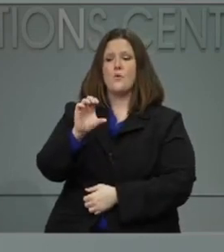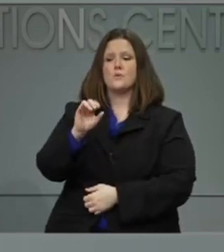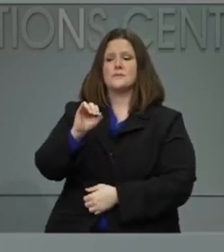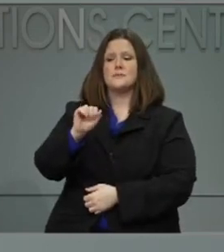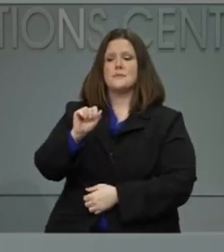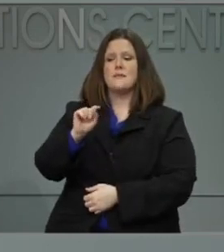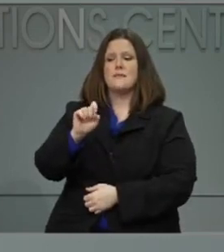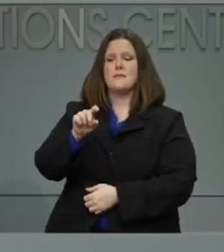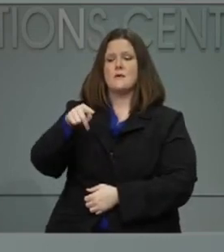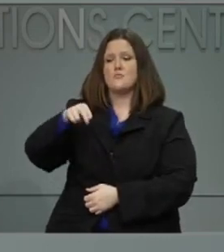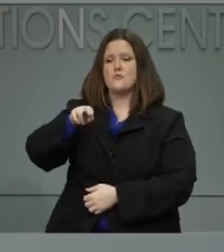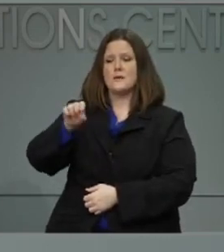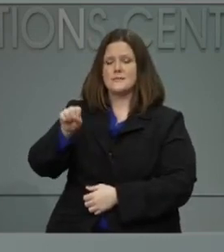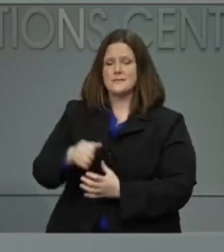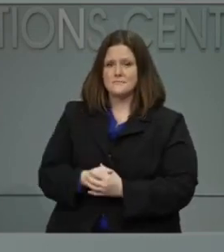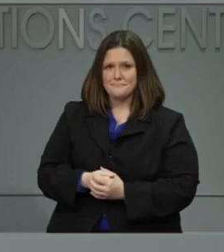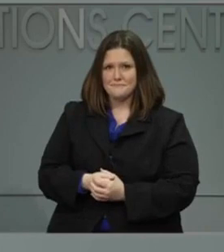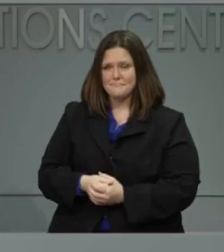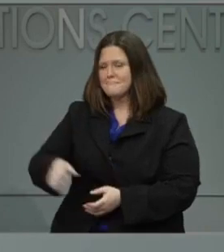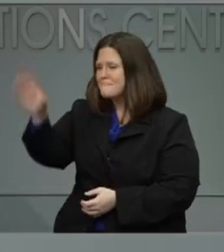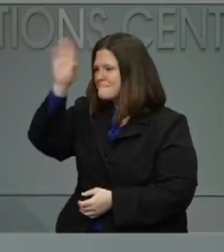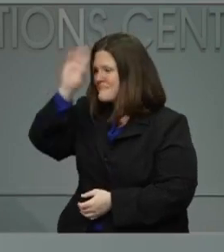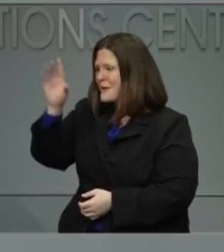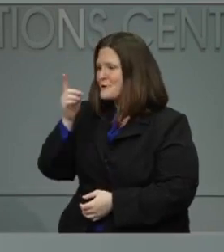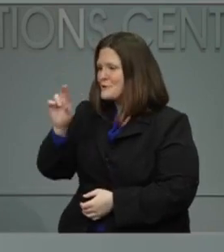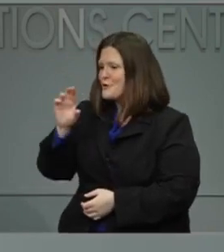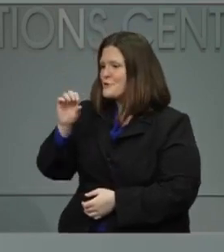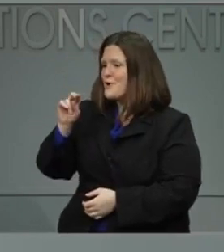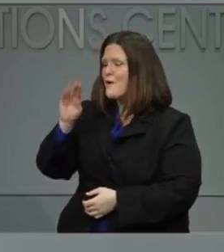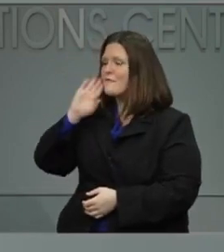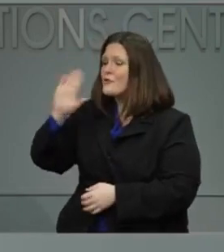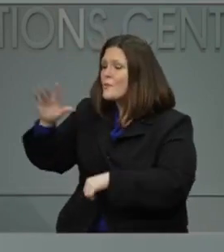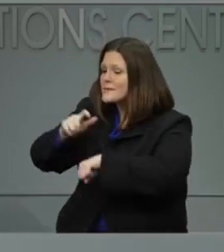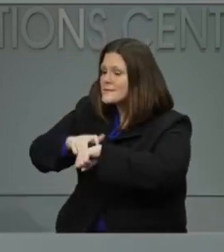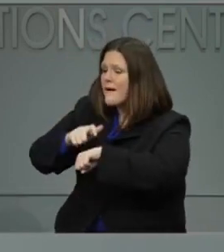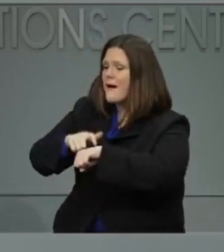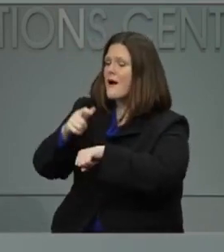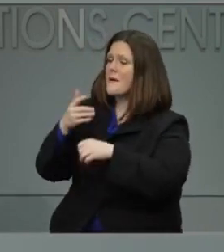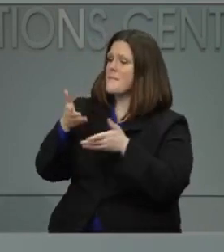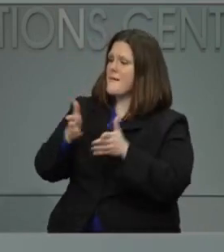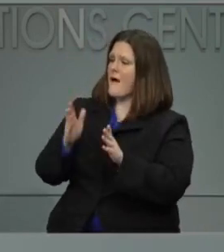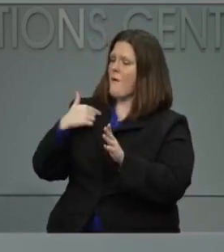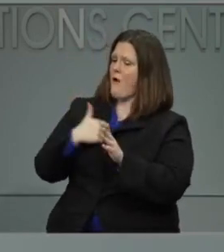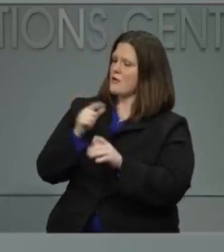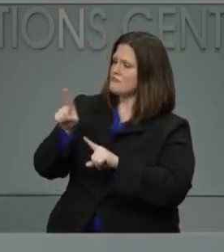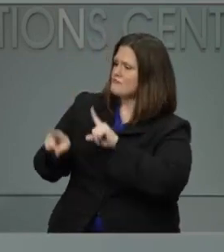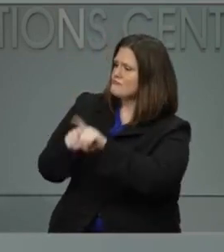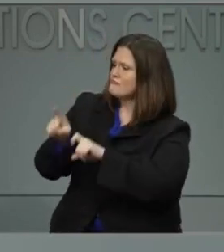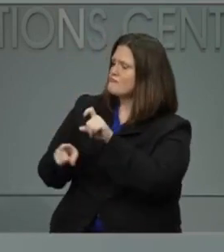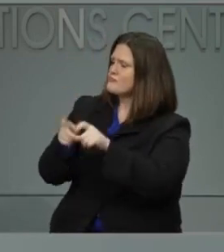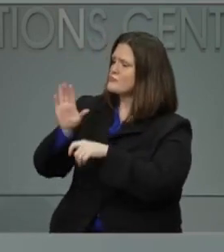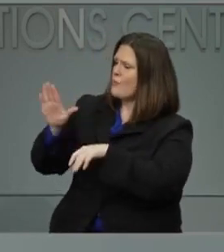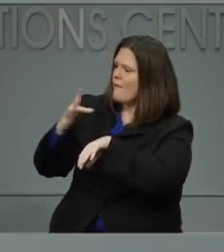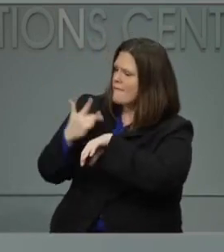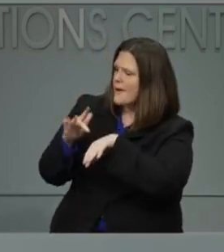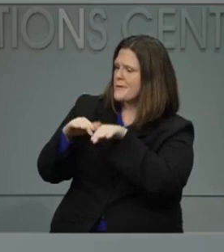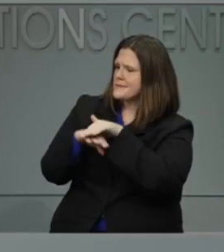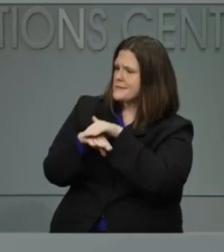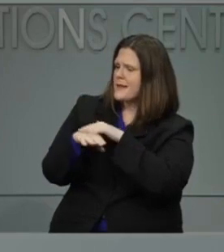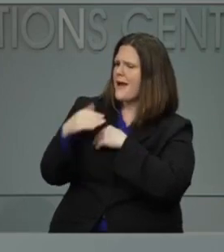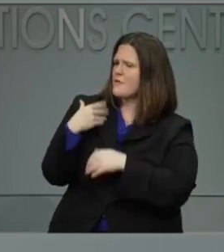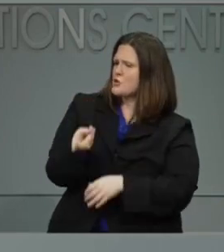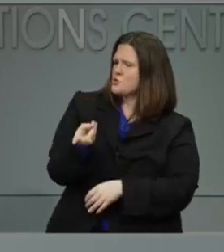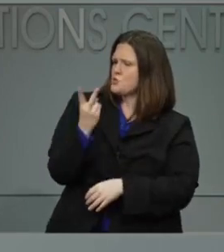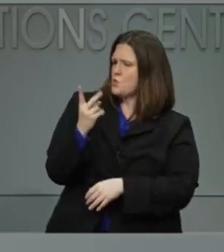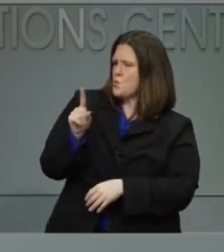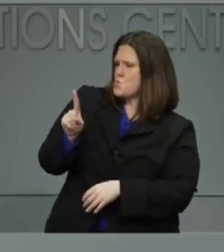Hi, Dr. Cohen. Thanks for the time and accessibility. Again, we appreciate it. Brian Anderson here with the AP. Had 2 quick questions for you.